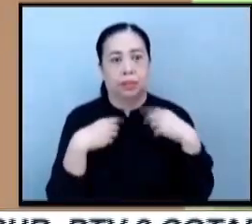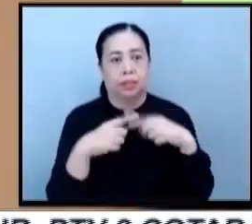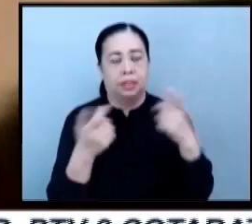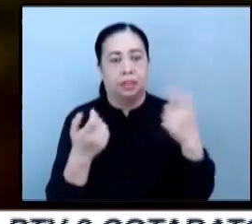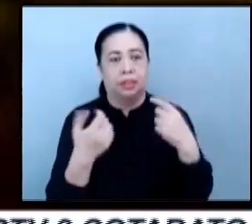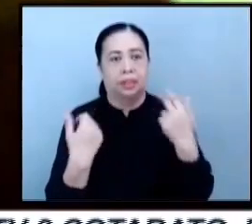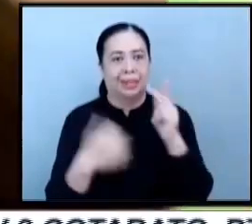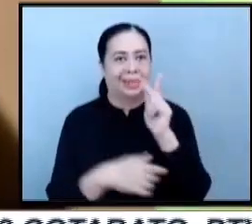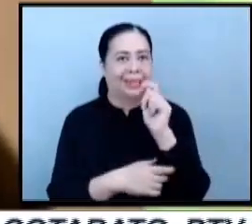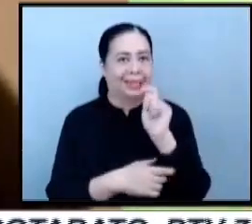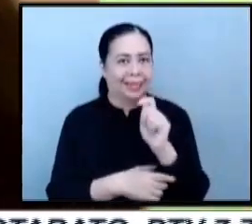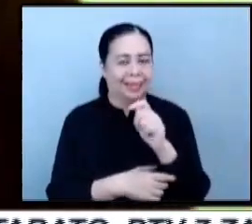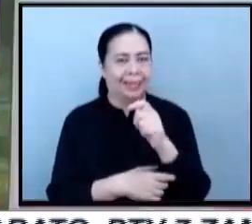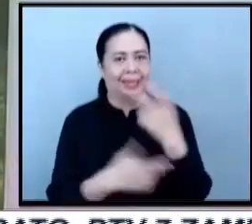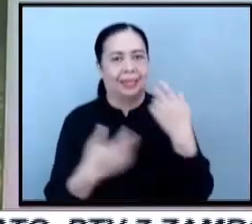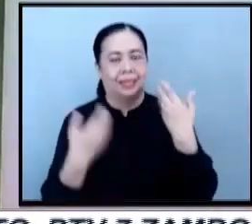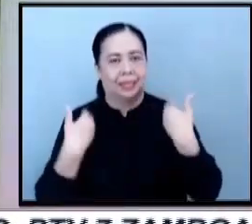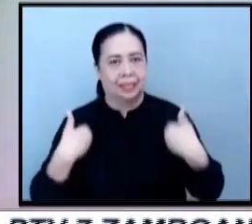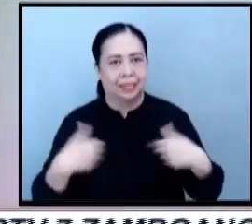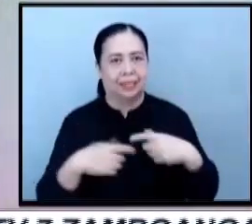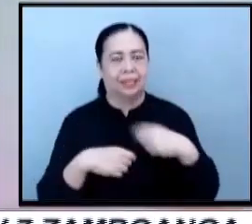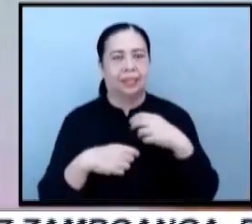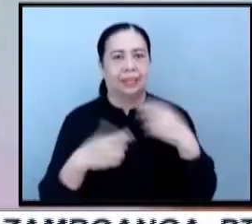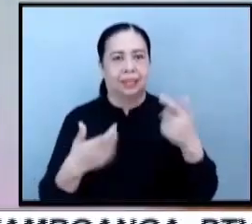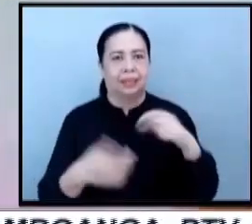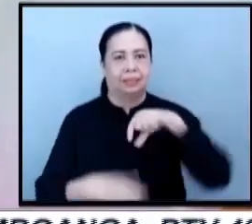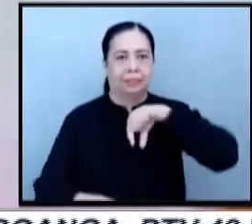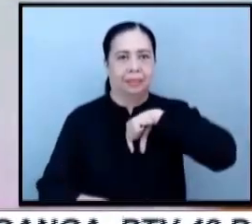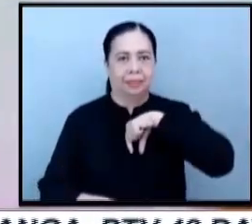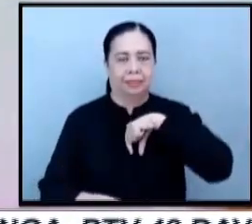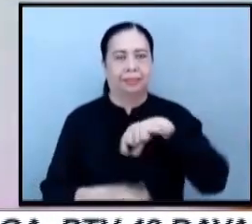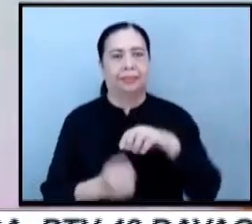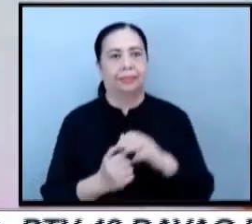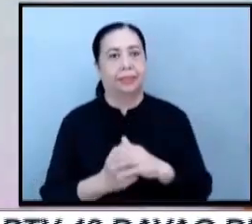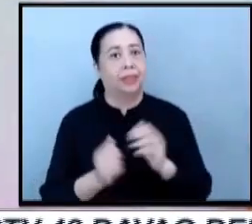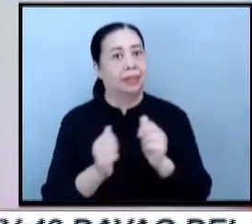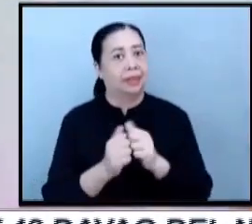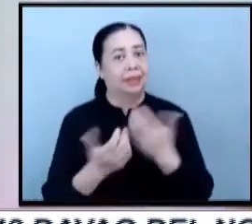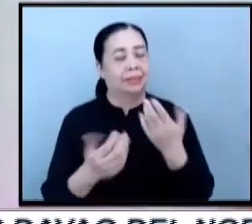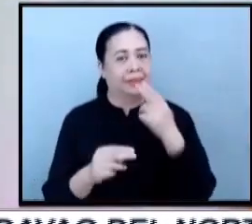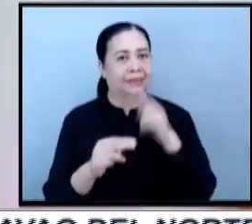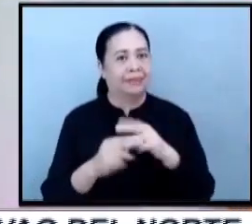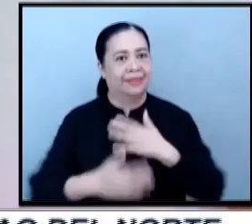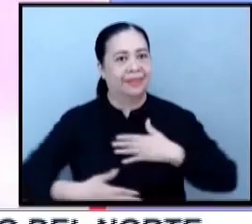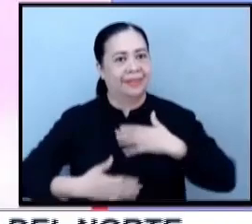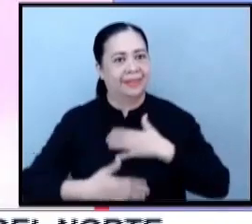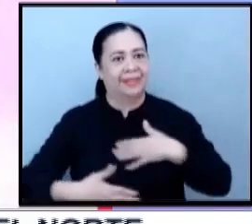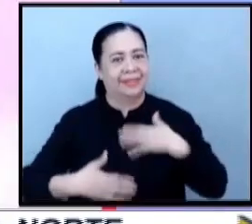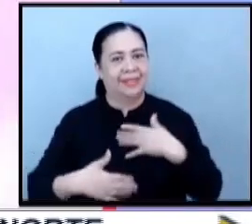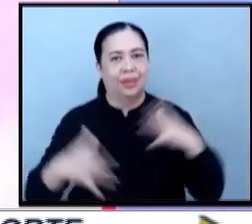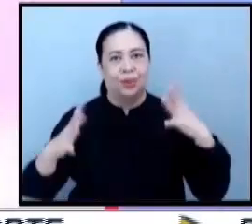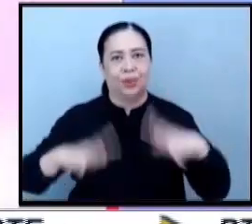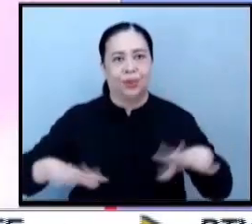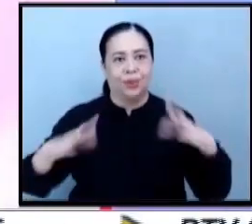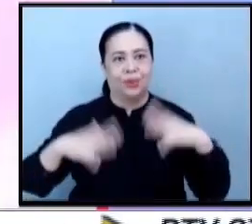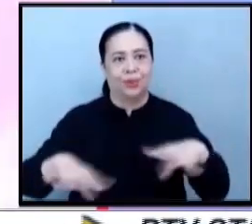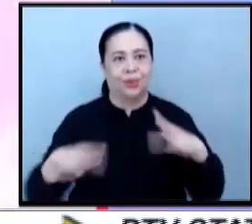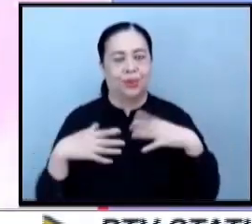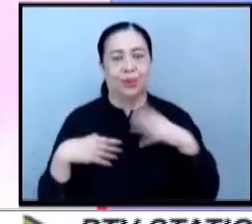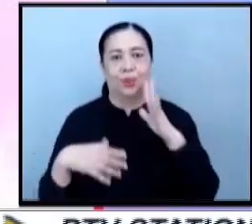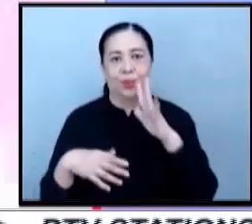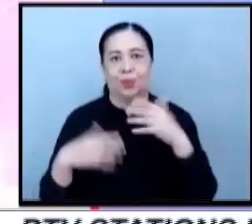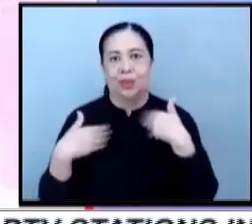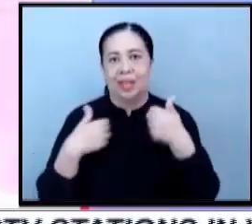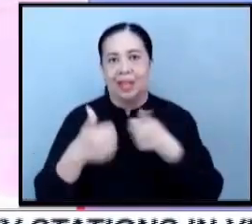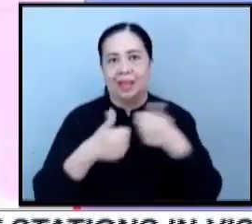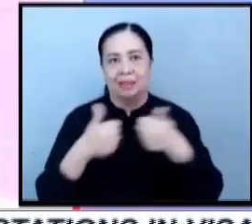ang singlet at finisher's medal. Isa rin sa mga nakaaliw na abangan ay ang mga costume dahil magkakaroon ng Best